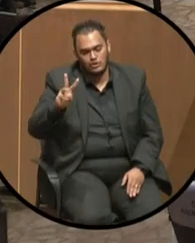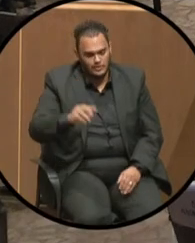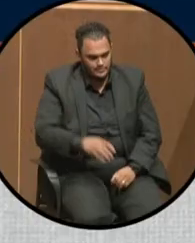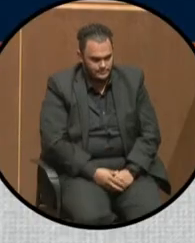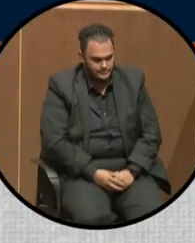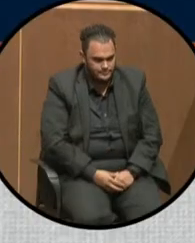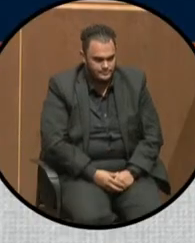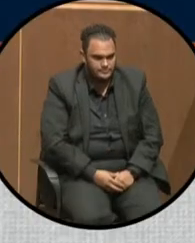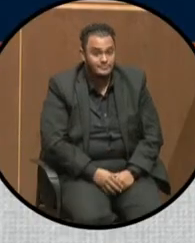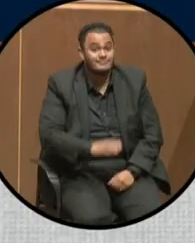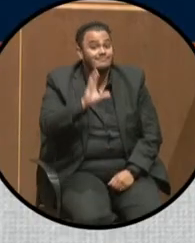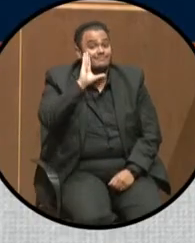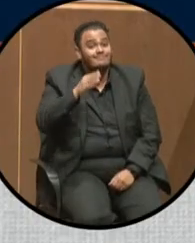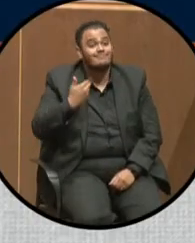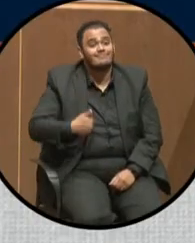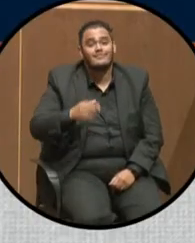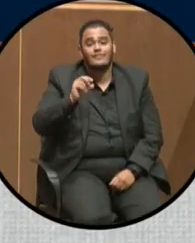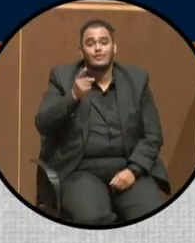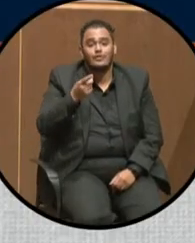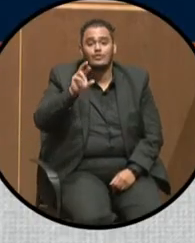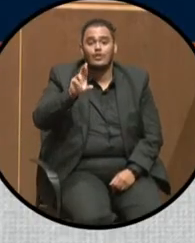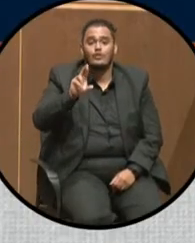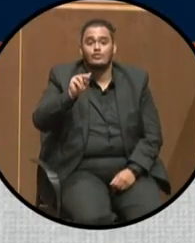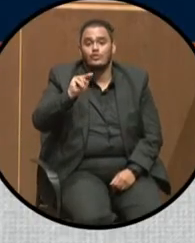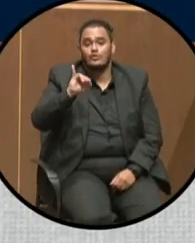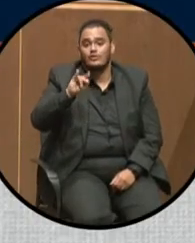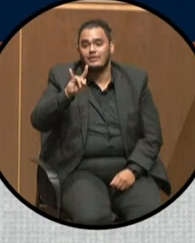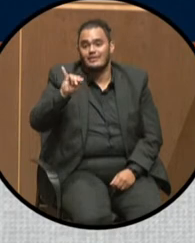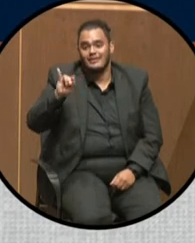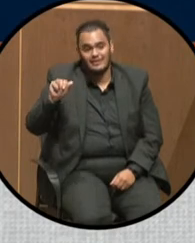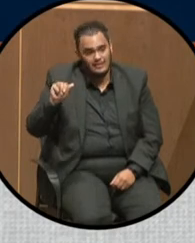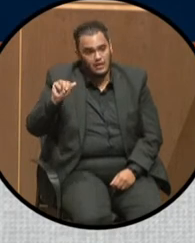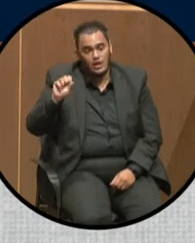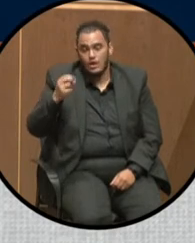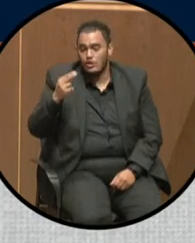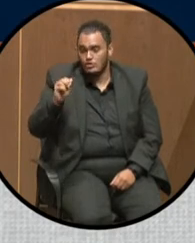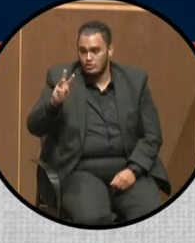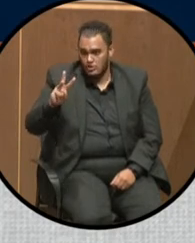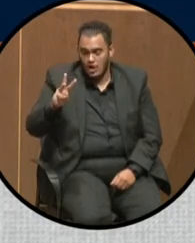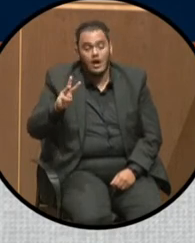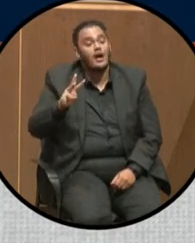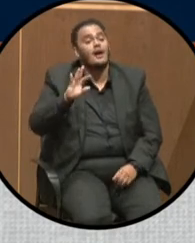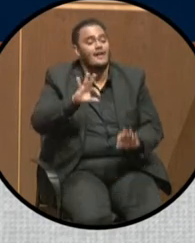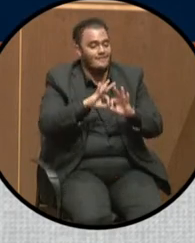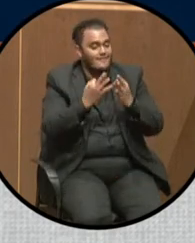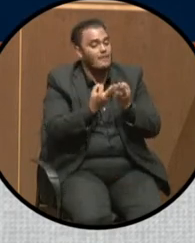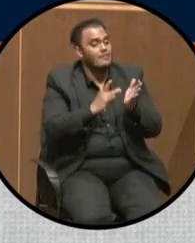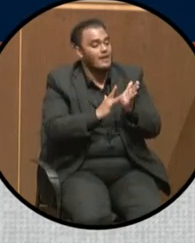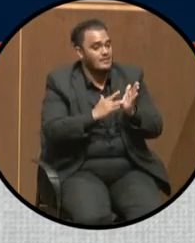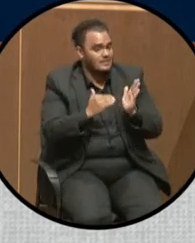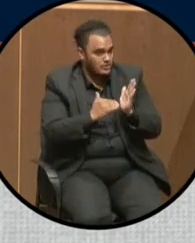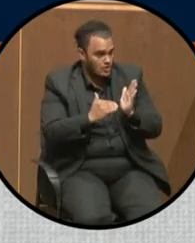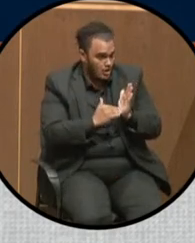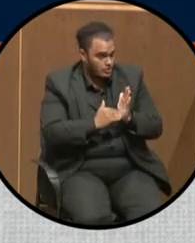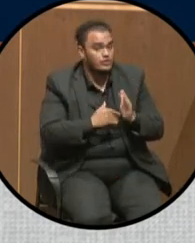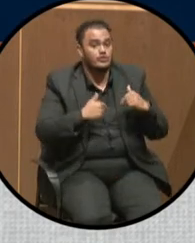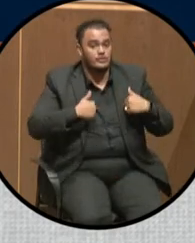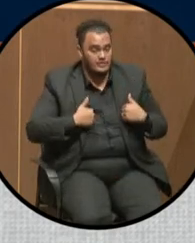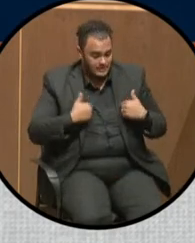Hi, this is Dr. Nikita Shaw. I'm a family medicine physician in Orlando, Florida. I have 2 children who are entering second